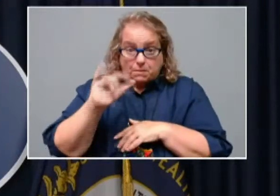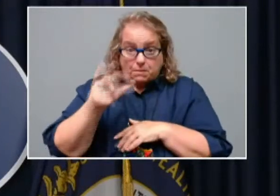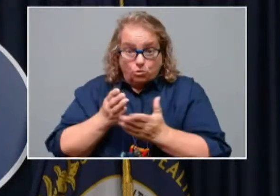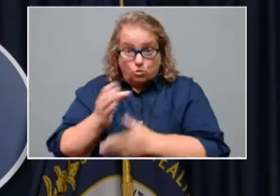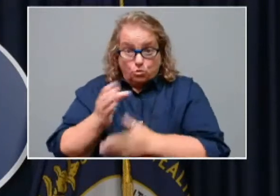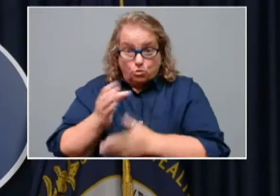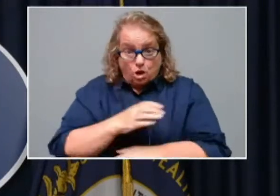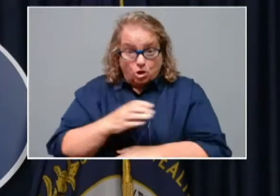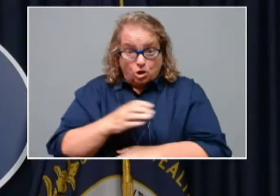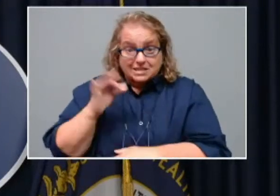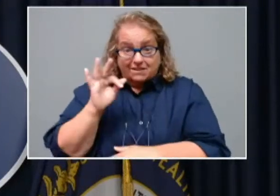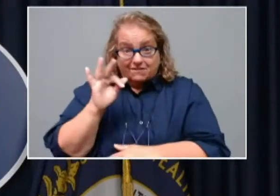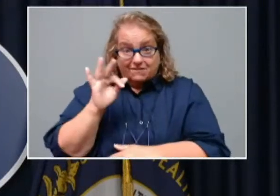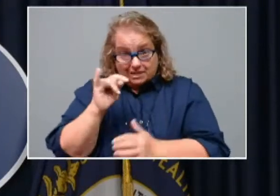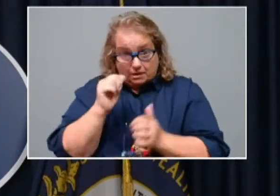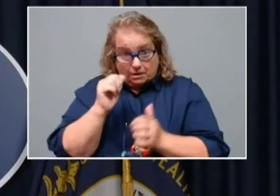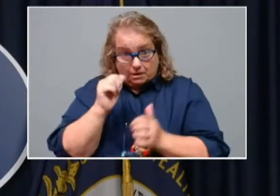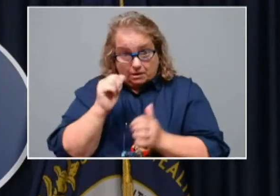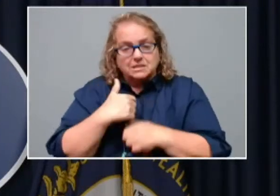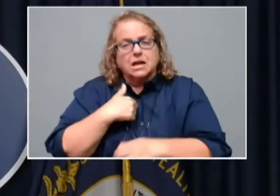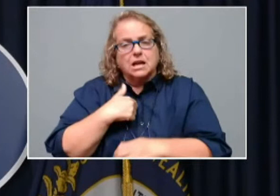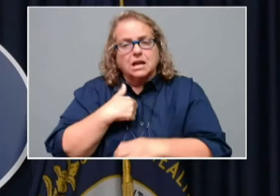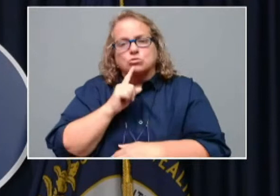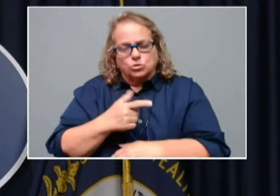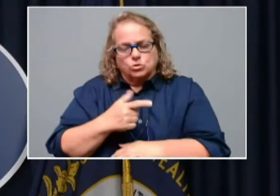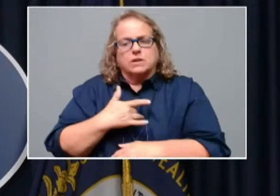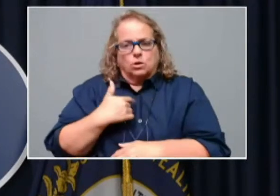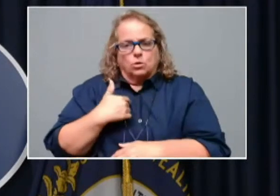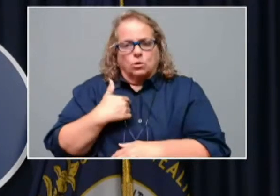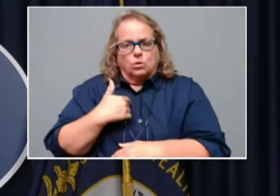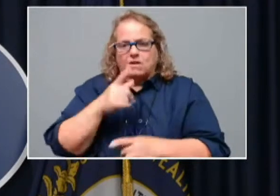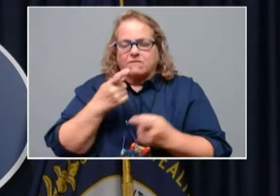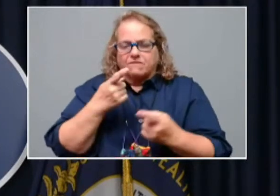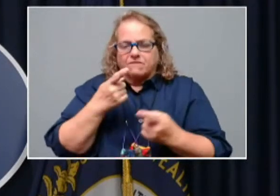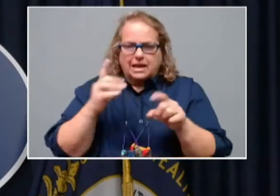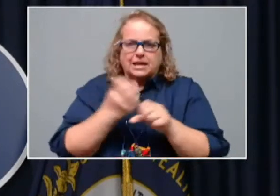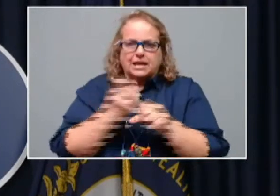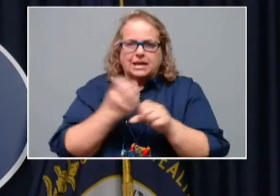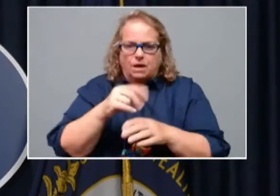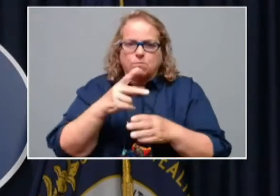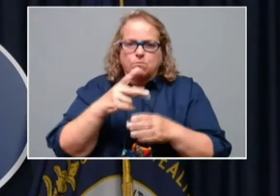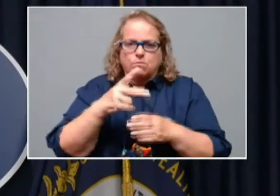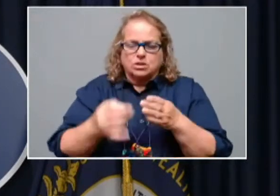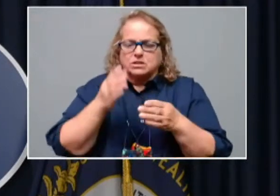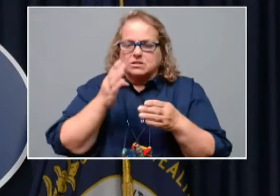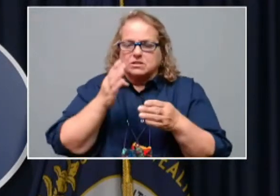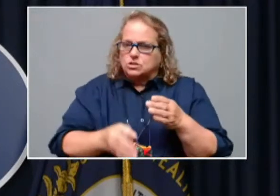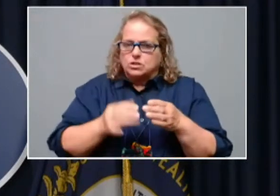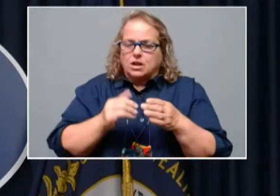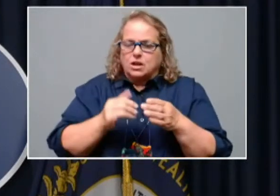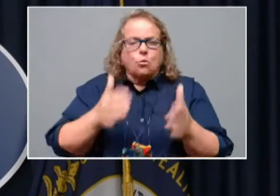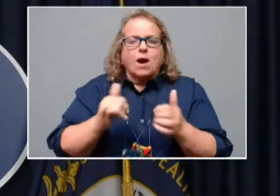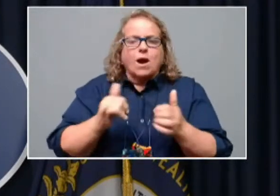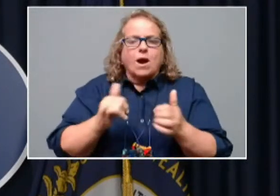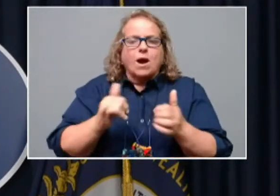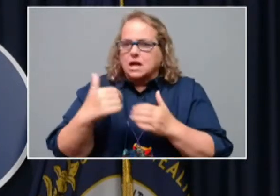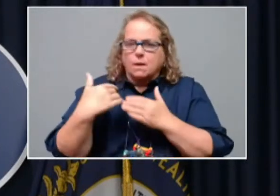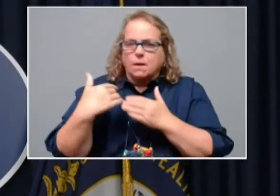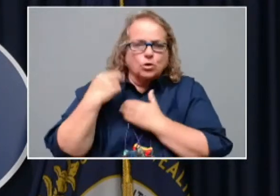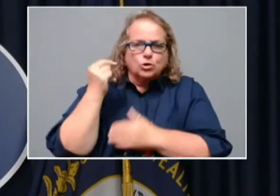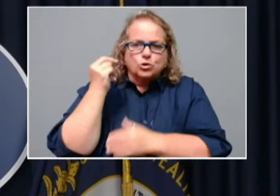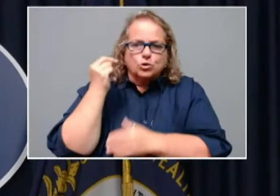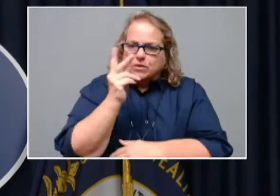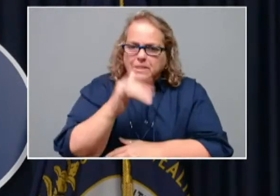I truly believe that we're finally going to get that project done and in a way that doesn't burden those in Northern Kentucky. All right,